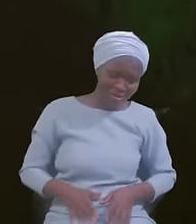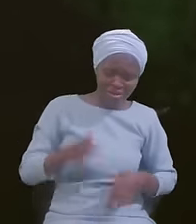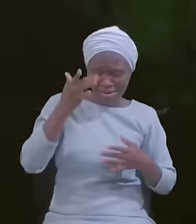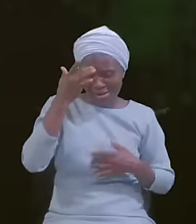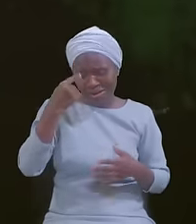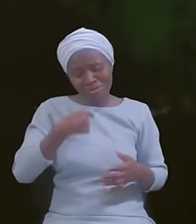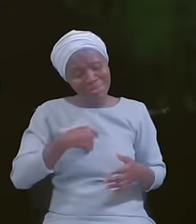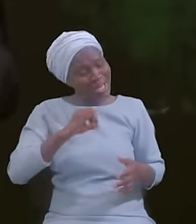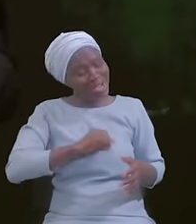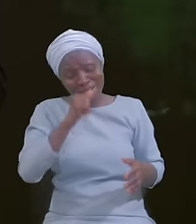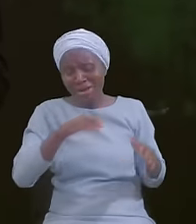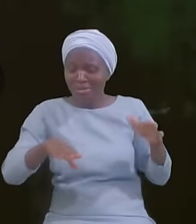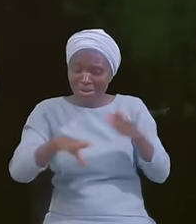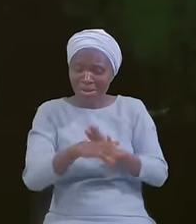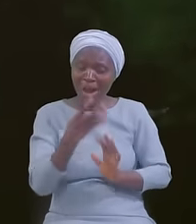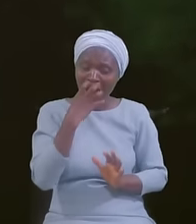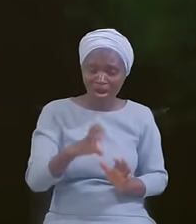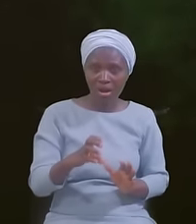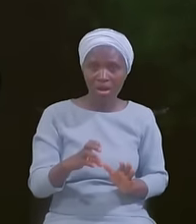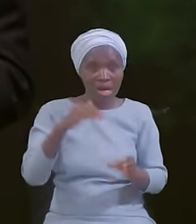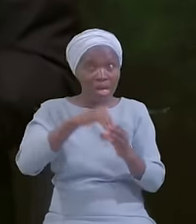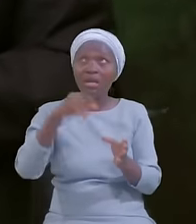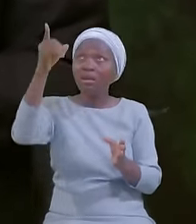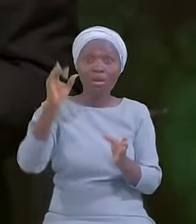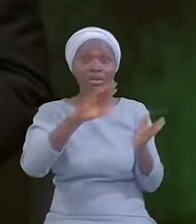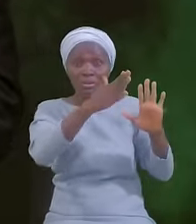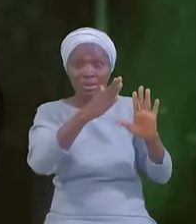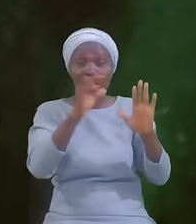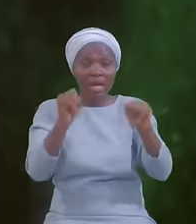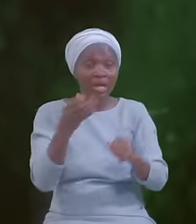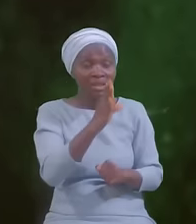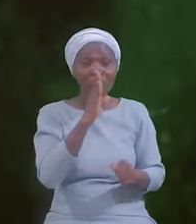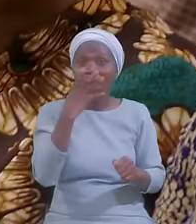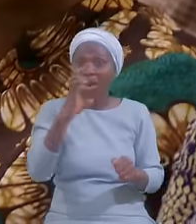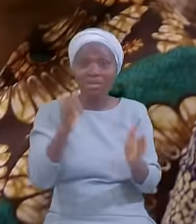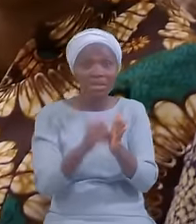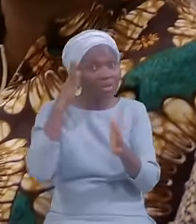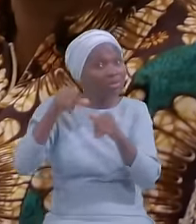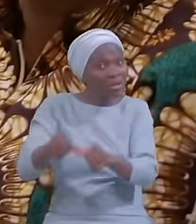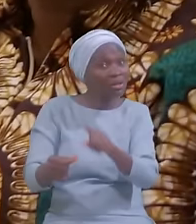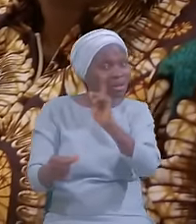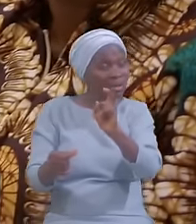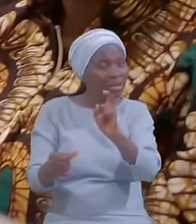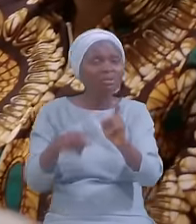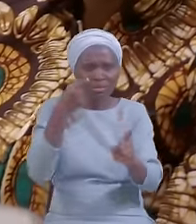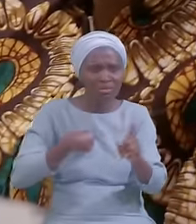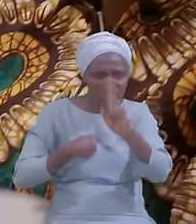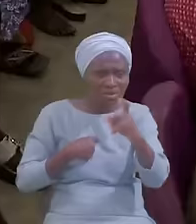curse. In God's presence, can there be a curse that will remain? Tell